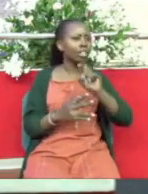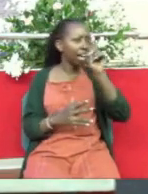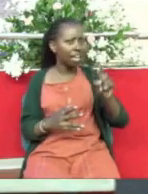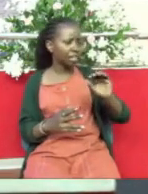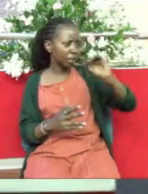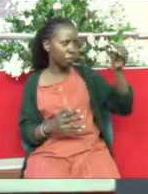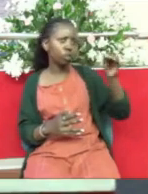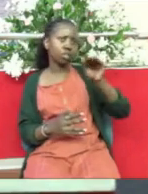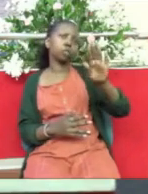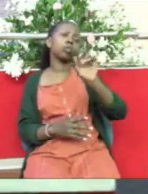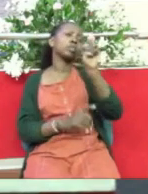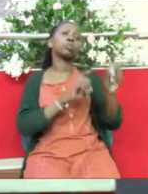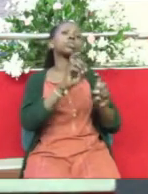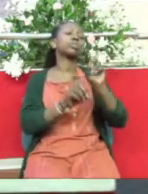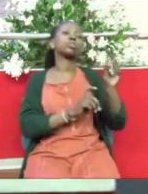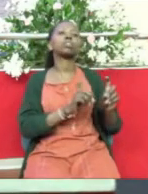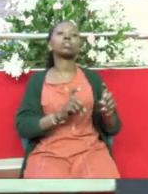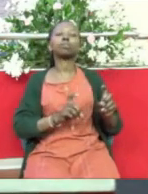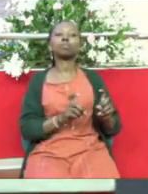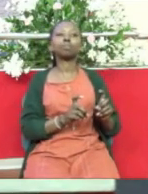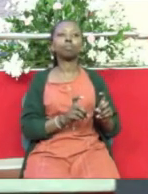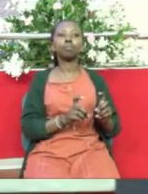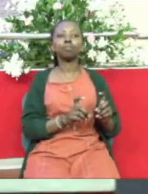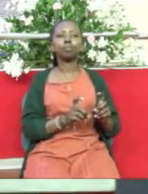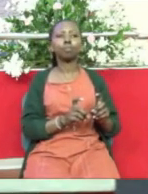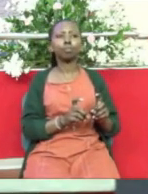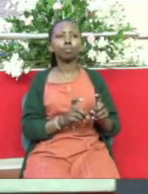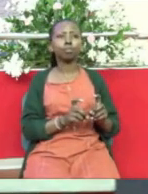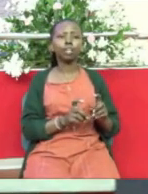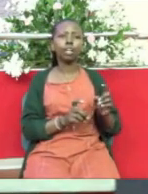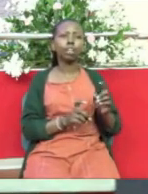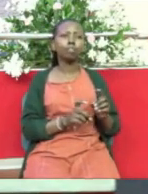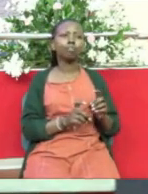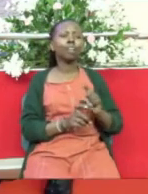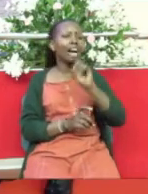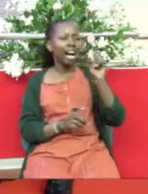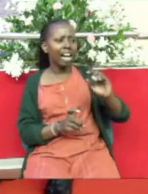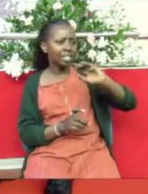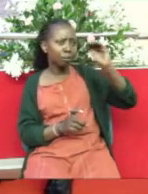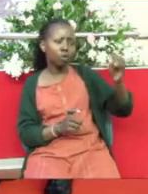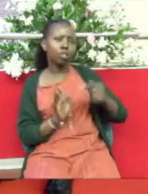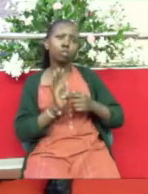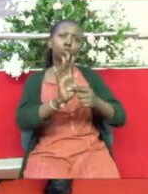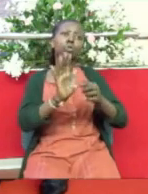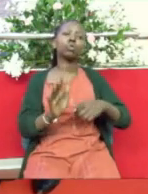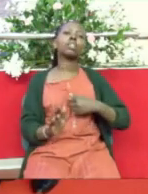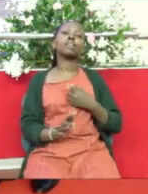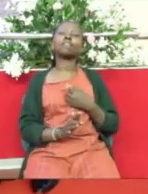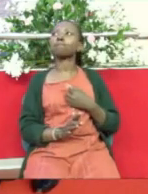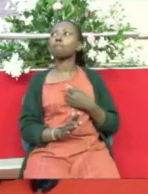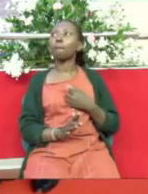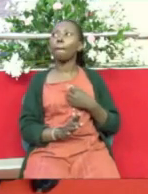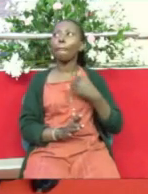Ni wakati umefika wewe pia uanze kuuliza hilo swali. Identify yourself, O great mountain. Jitambulishe wewe mlima mkuu.